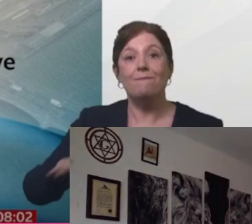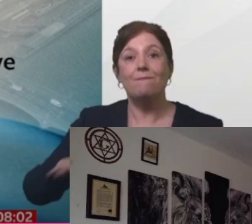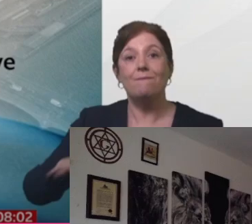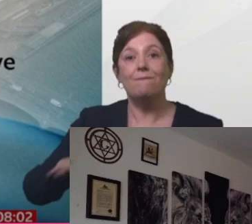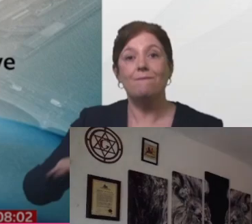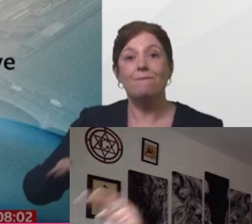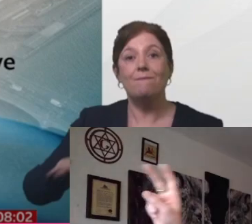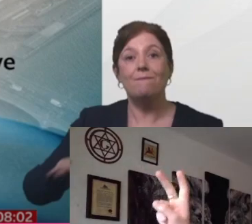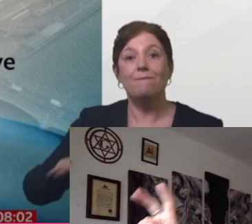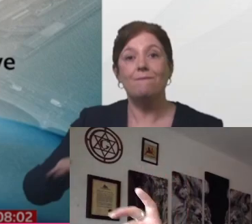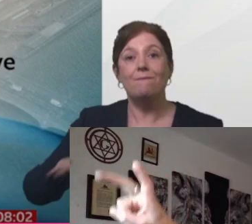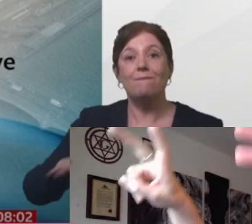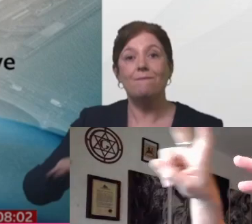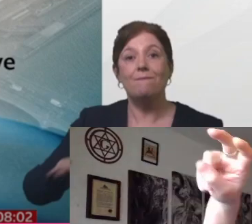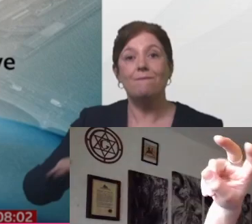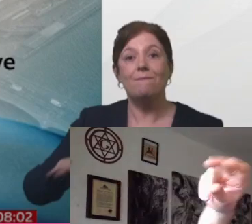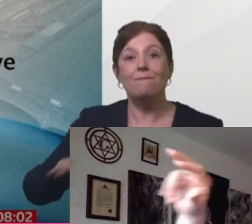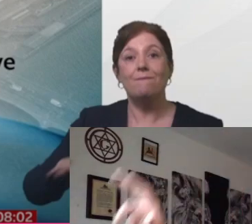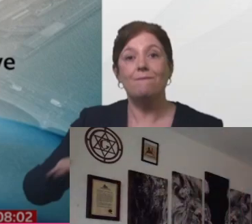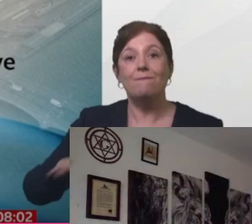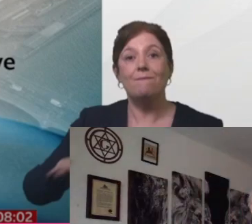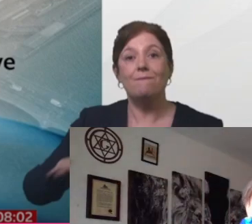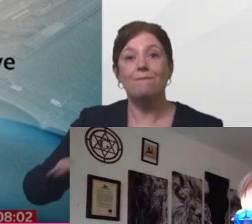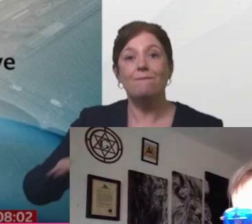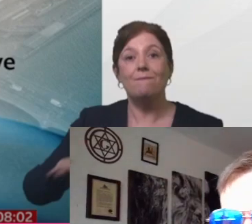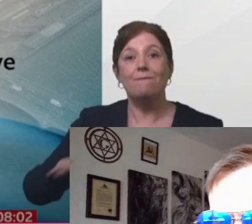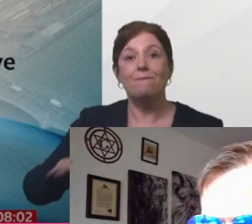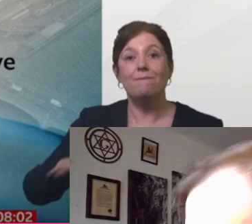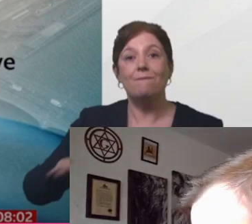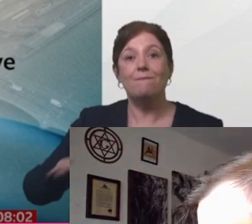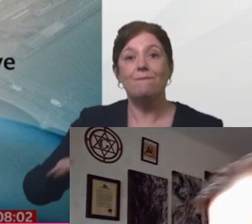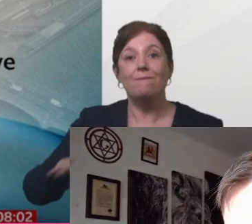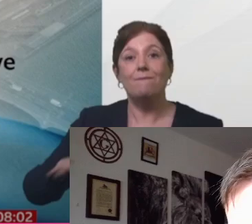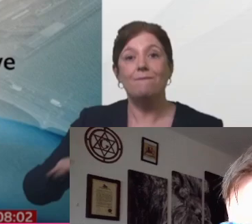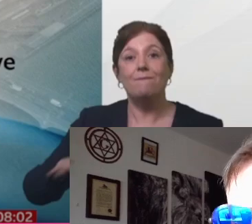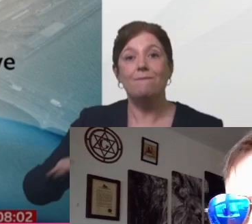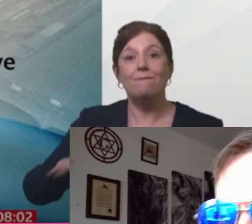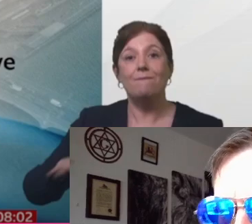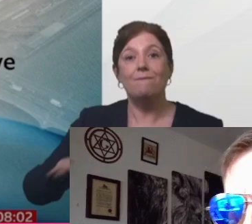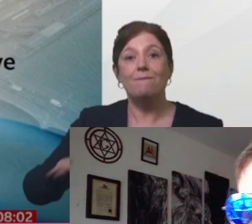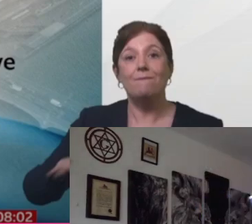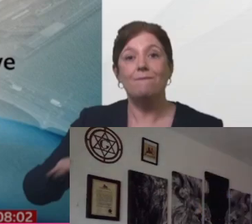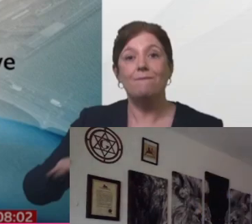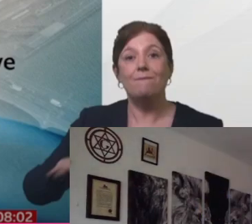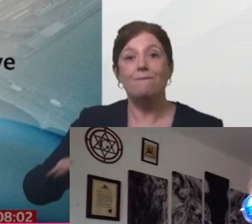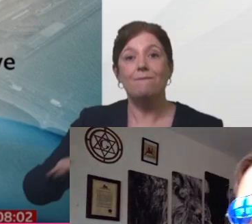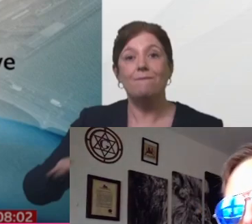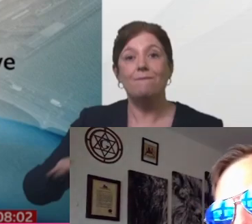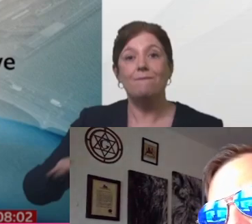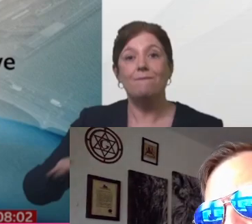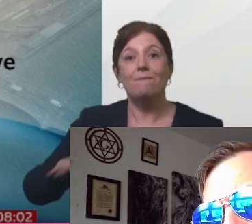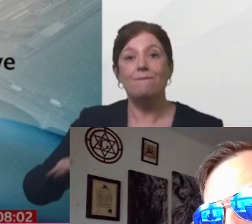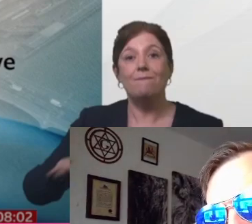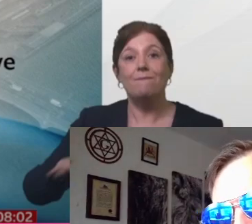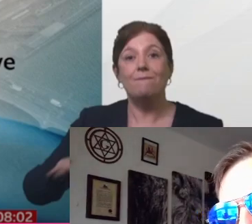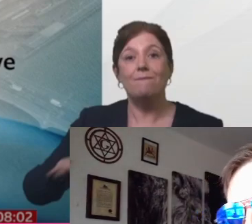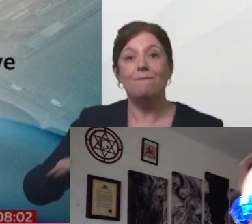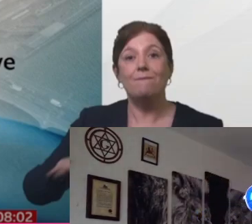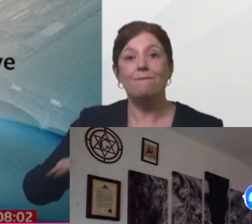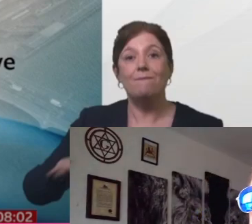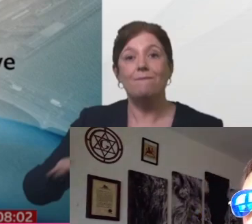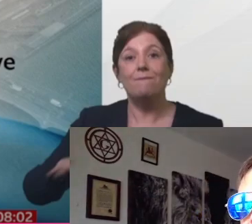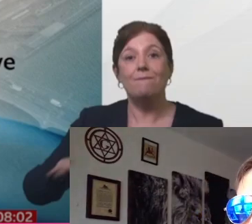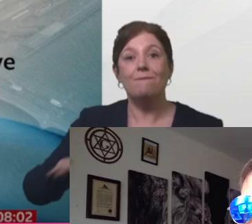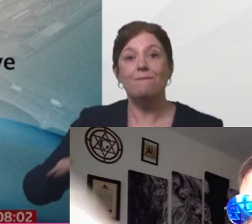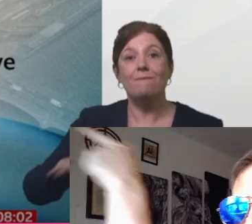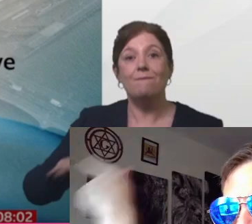with all this pish procedures, fucking rituals and all that shit. Write this shit down, so if some cunt goes against that,